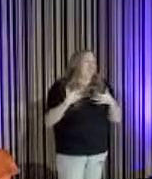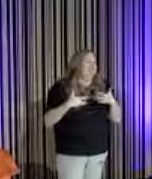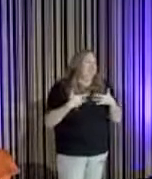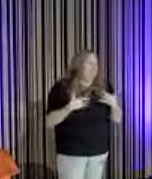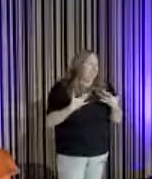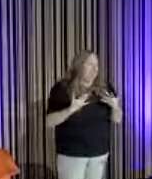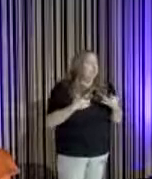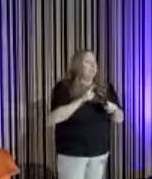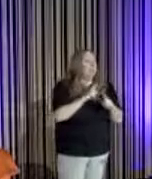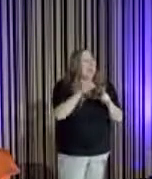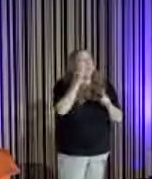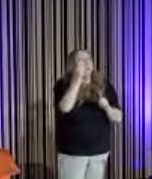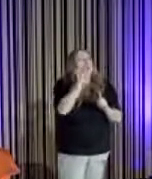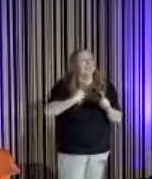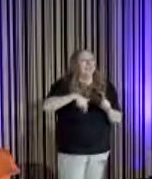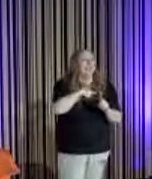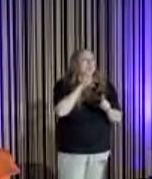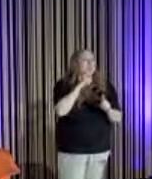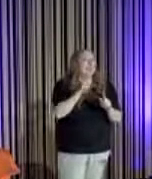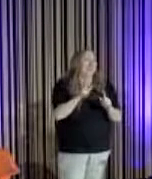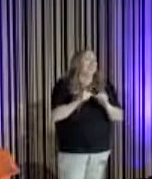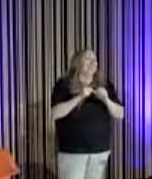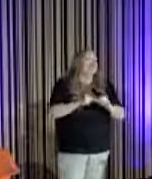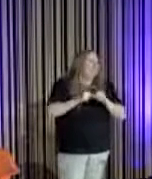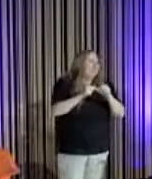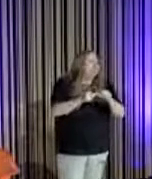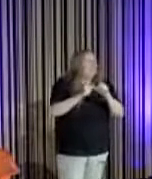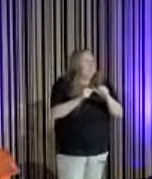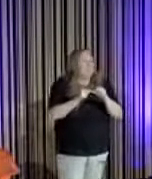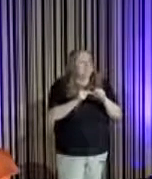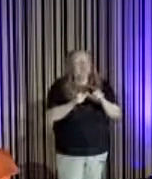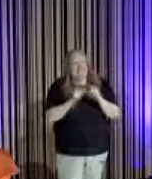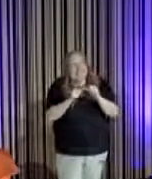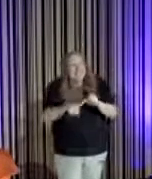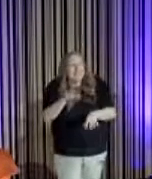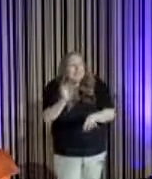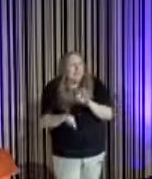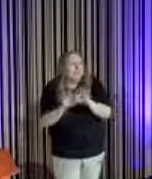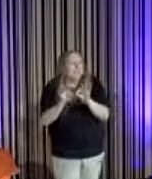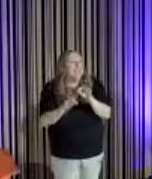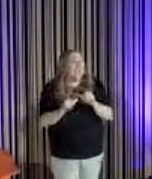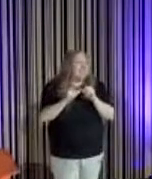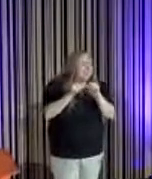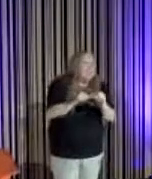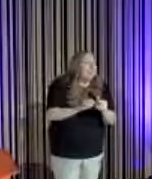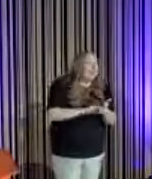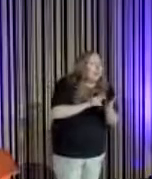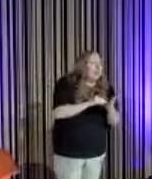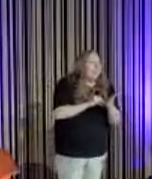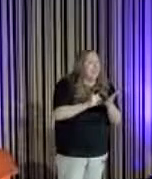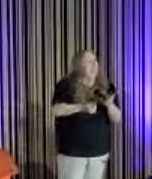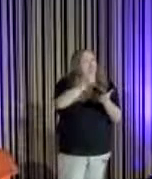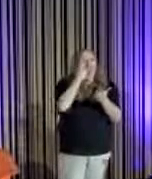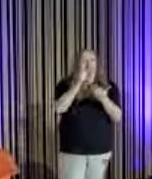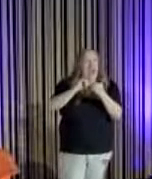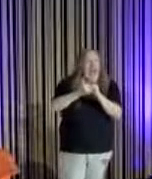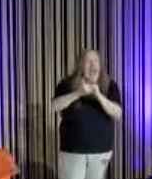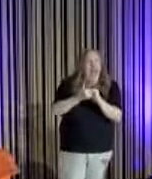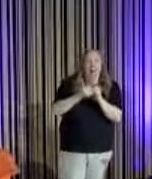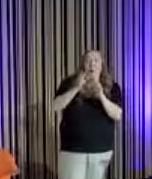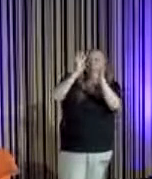to go to be curious more and more, to discover better this planet and describe it and try to understand how it will change in the